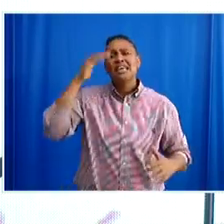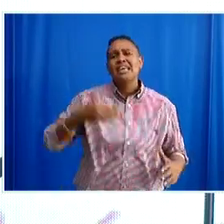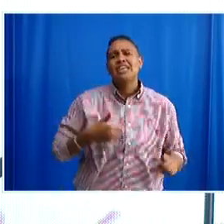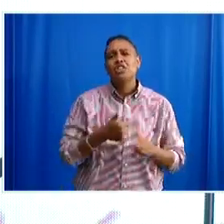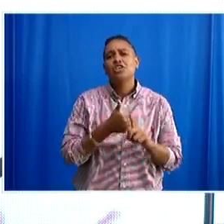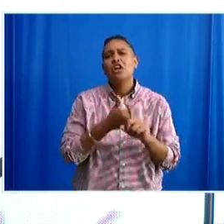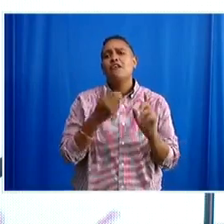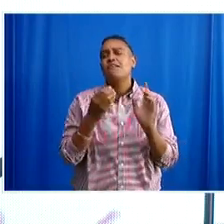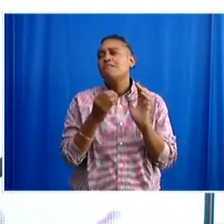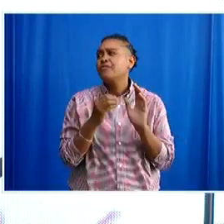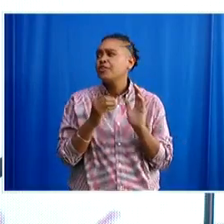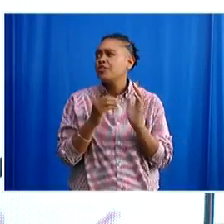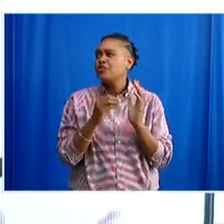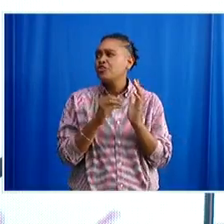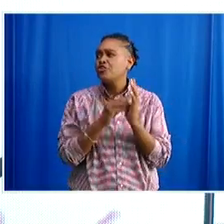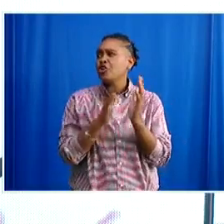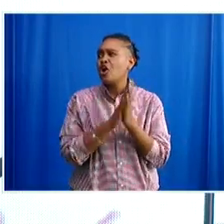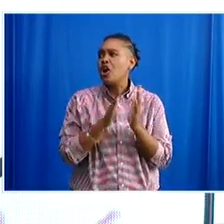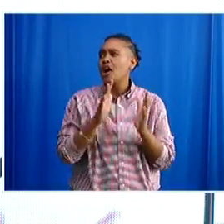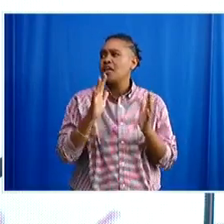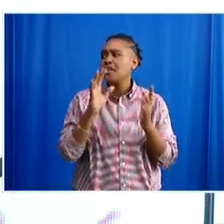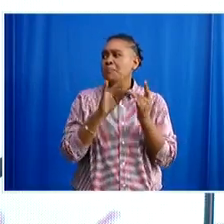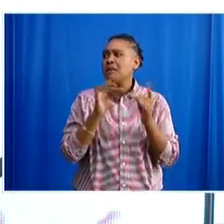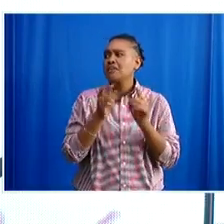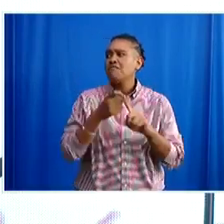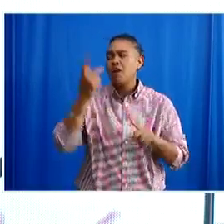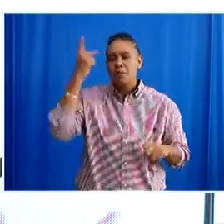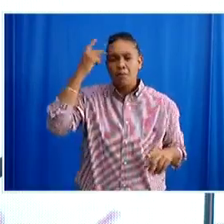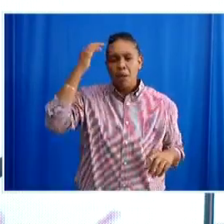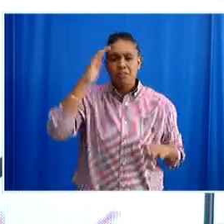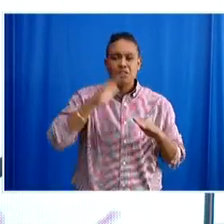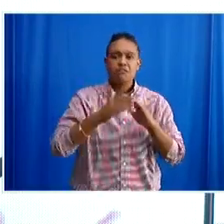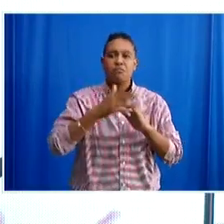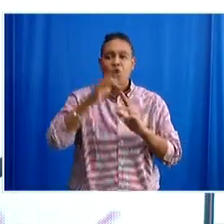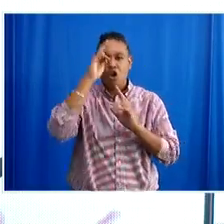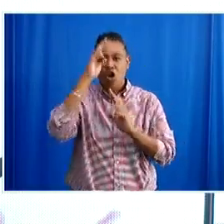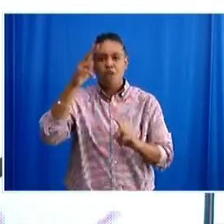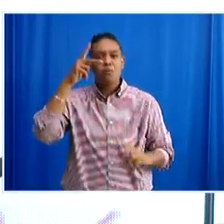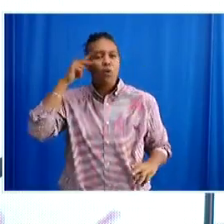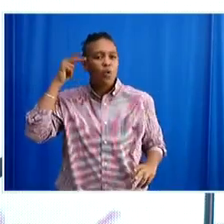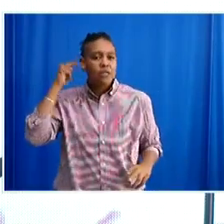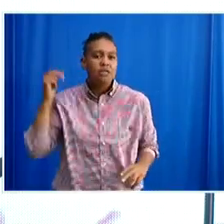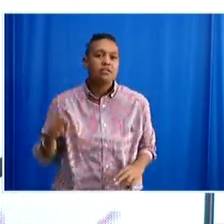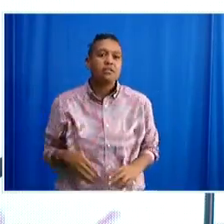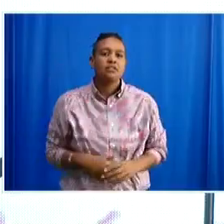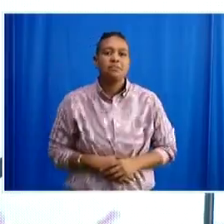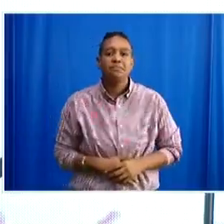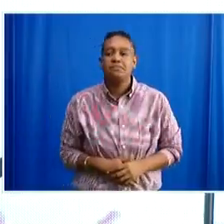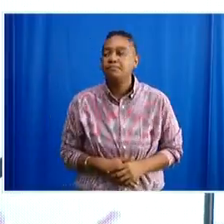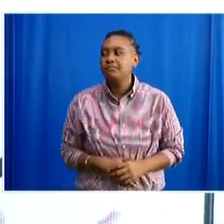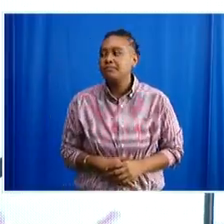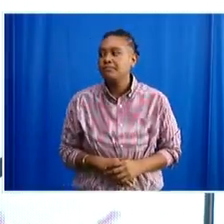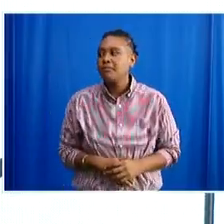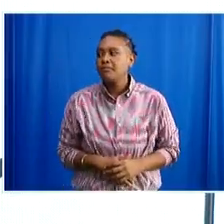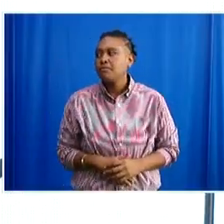recorded message from the Prime Minister of Jamaica, the Most Honorable Andrew Holness.